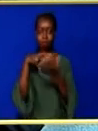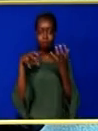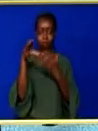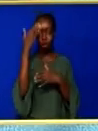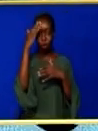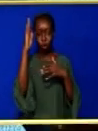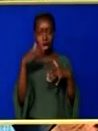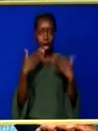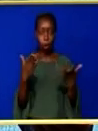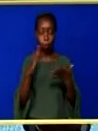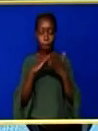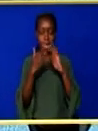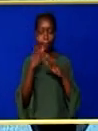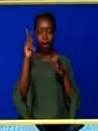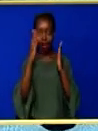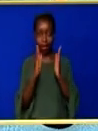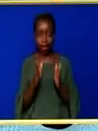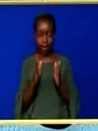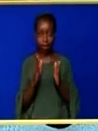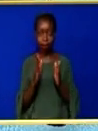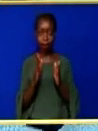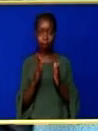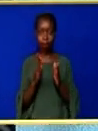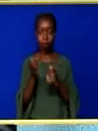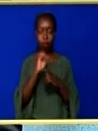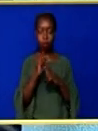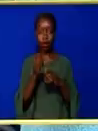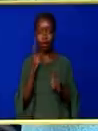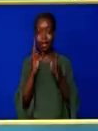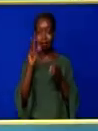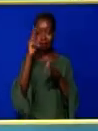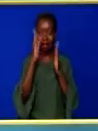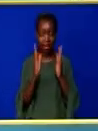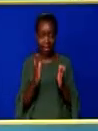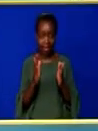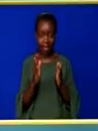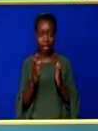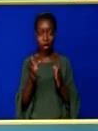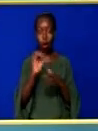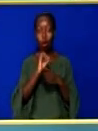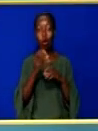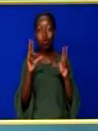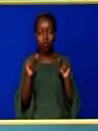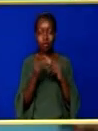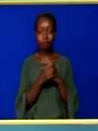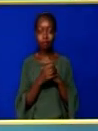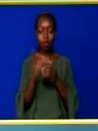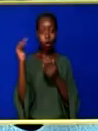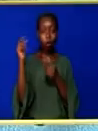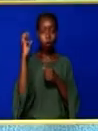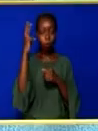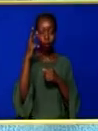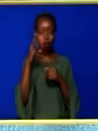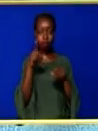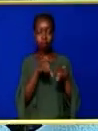know how do you become a citizen. Yes. Or are you even a citizen? At the same time, you need also to know. I believe. hope maybe you'll be also talking, I'll